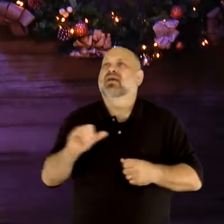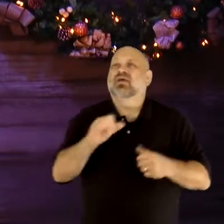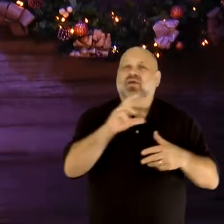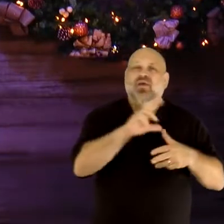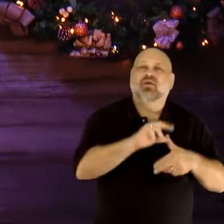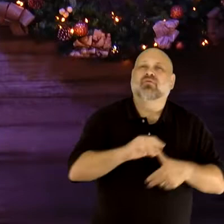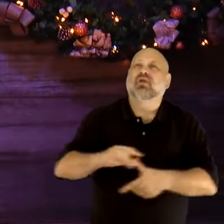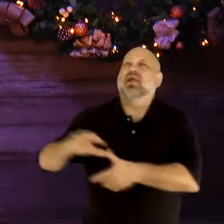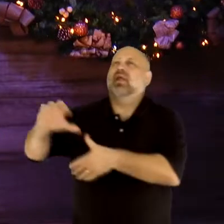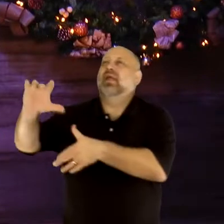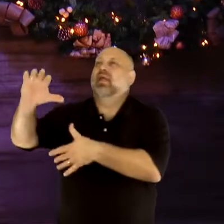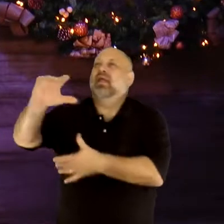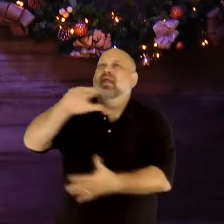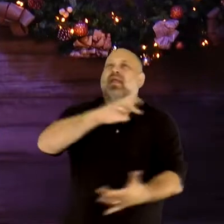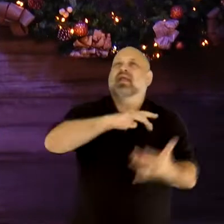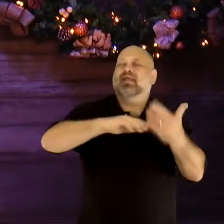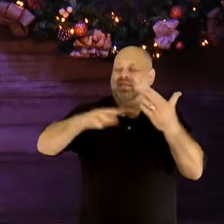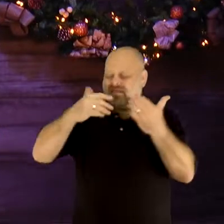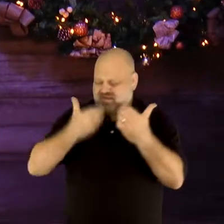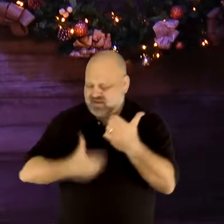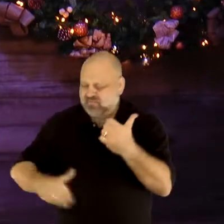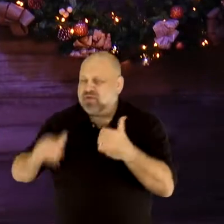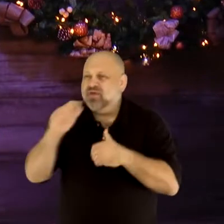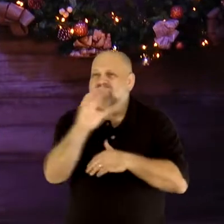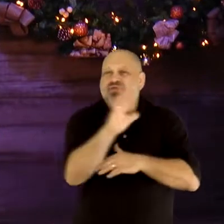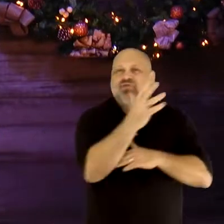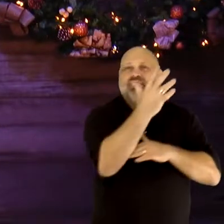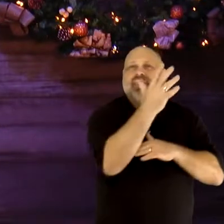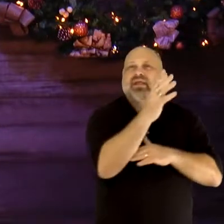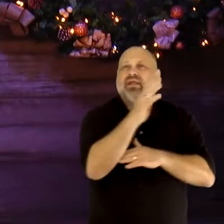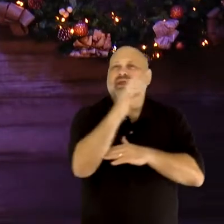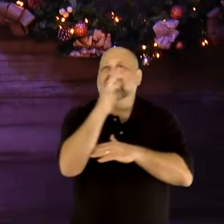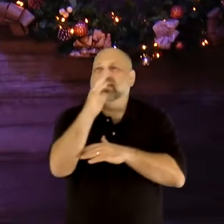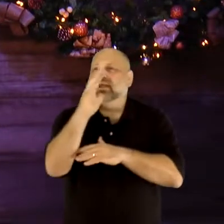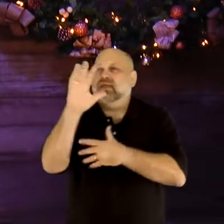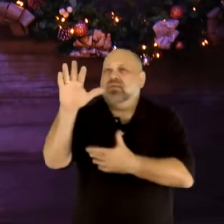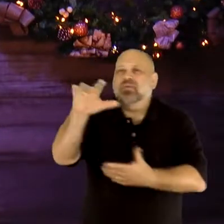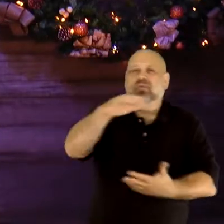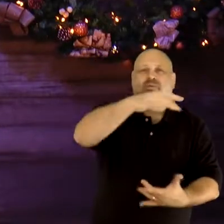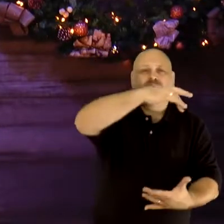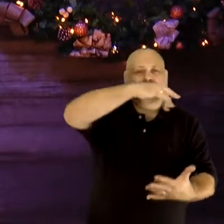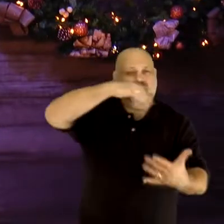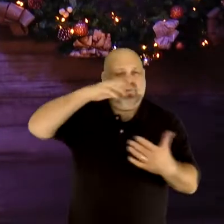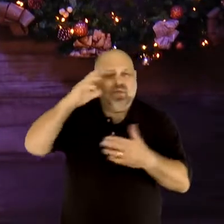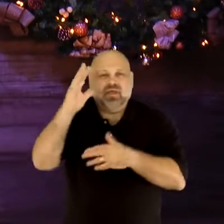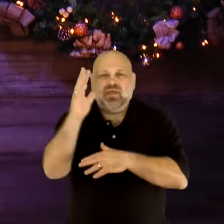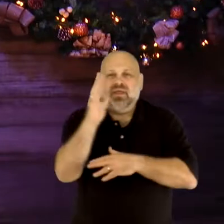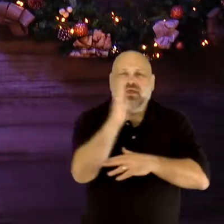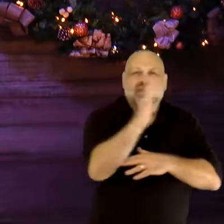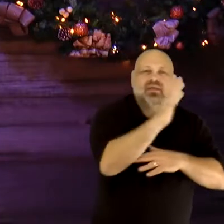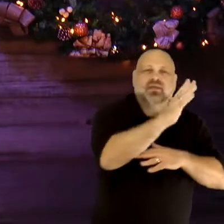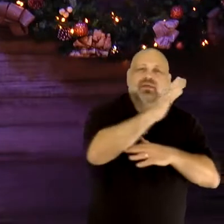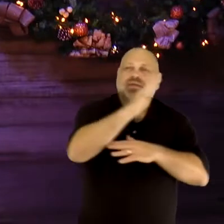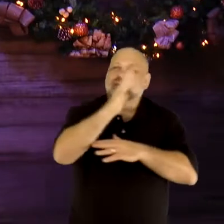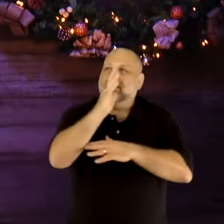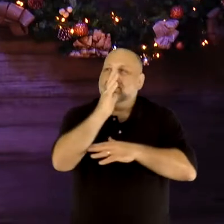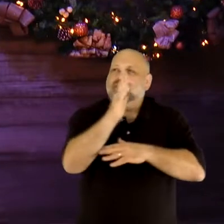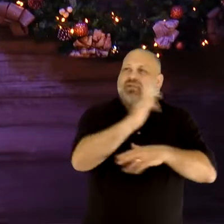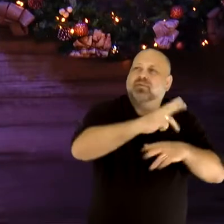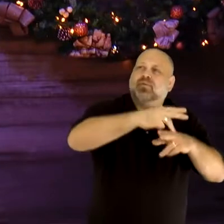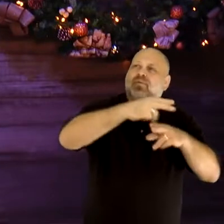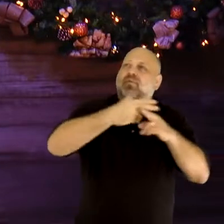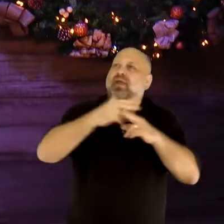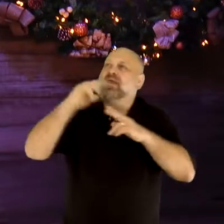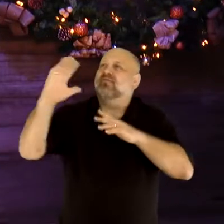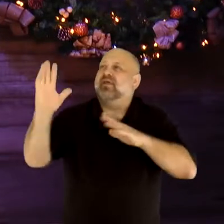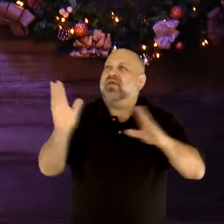Like a hurricane, and I am a tree bending beneath the weight